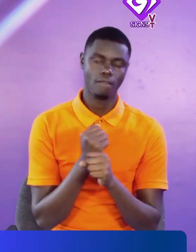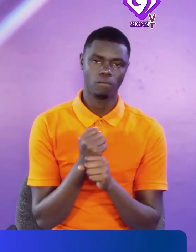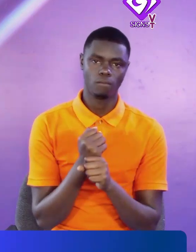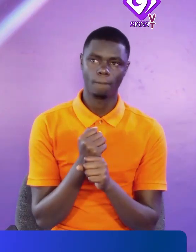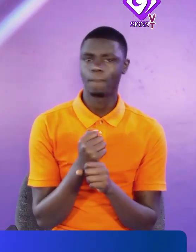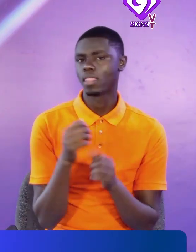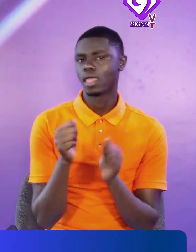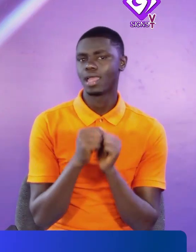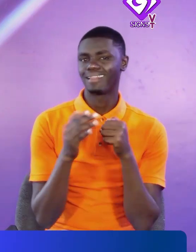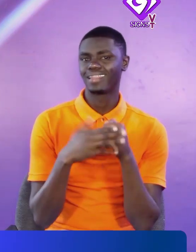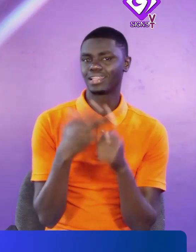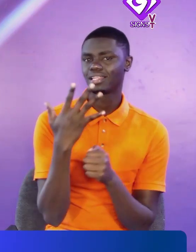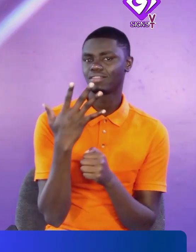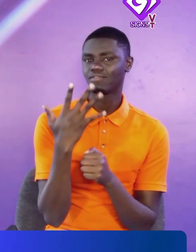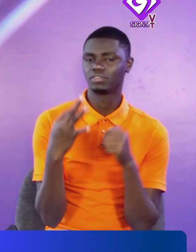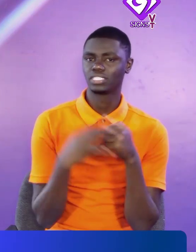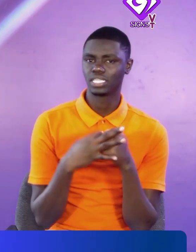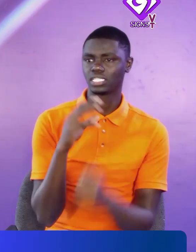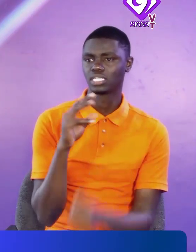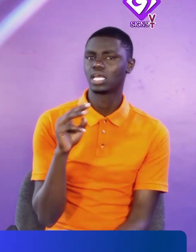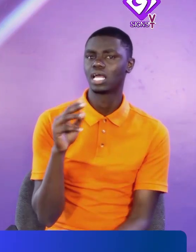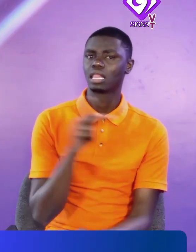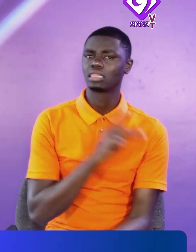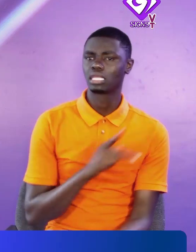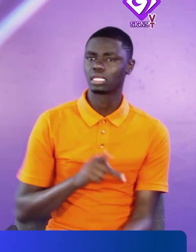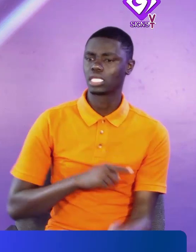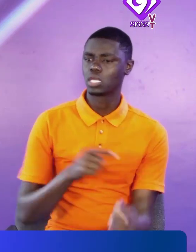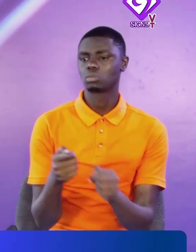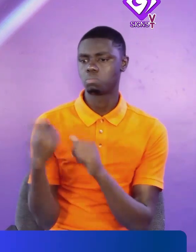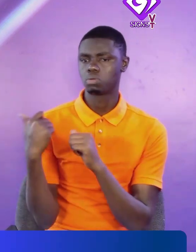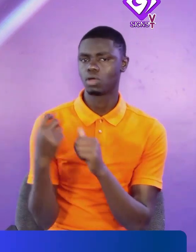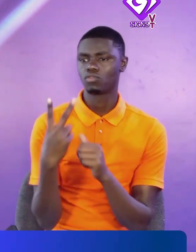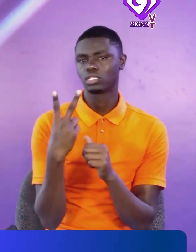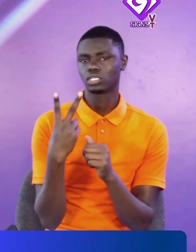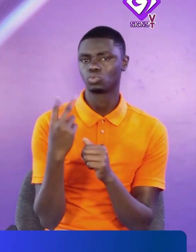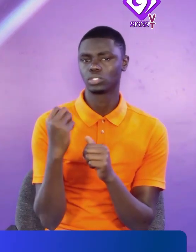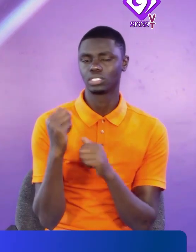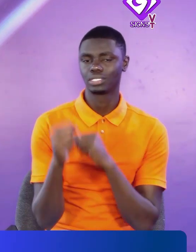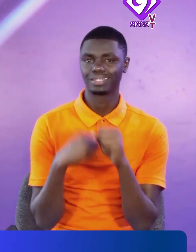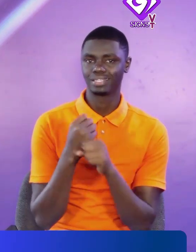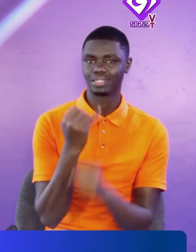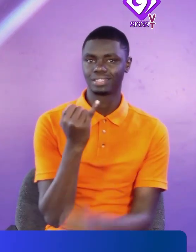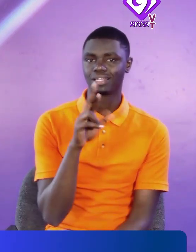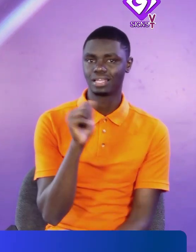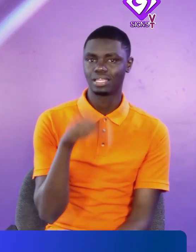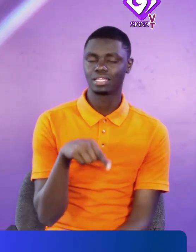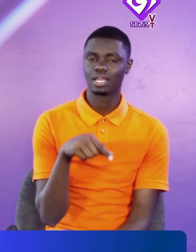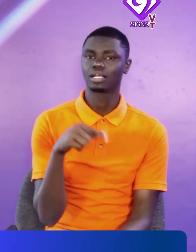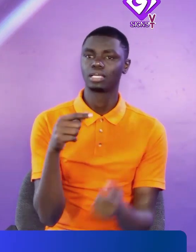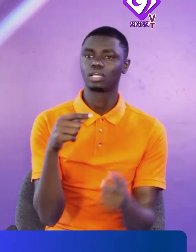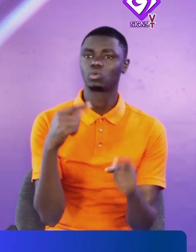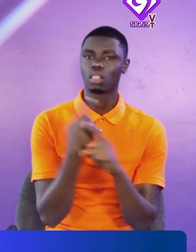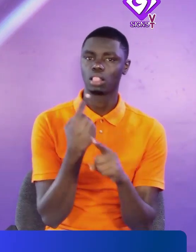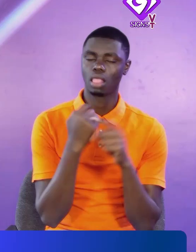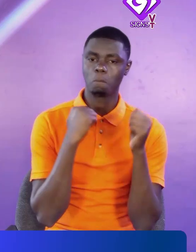in 1958, the monarchy was overthrown, and for the next 2 decades, Iraq was ruled by a series of military